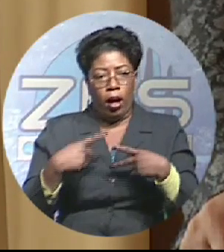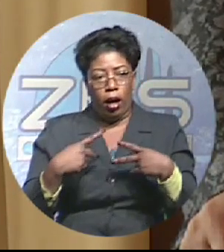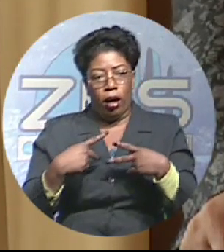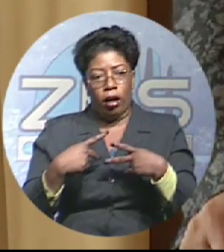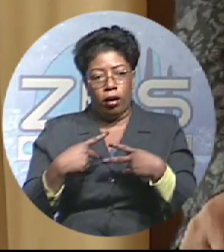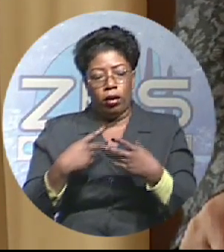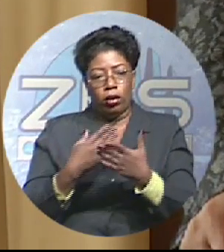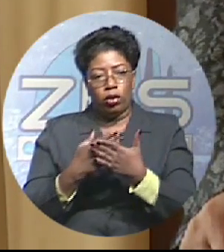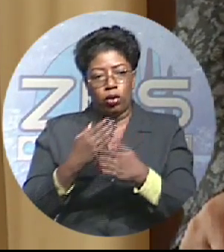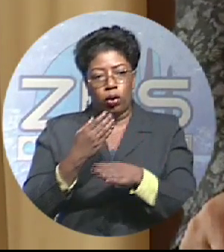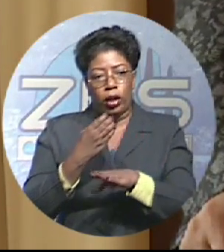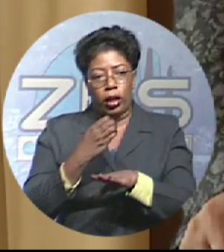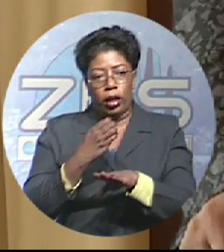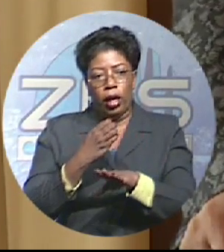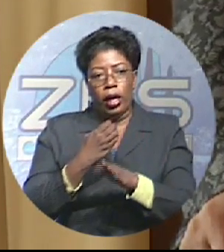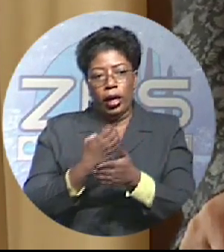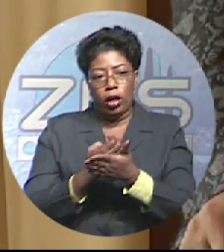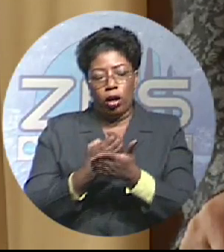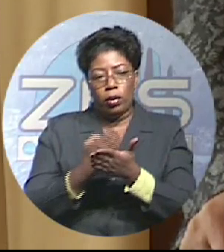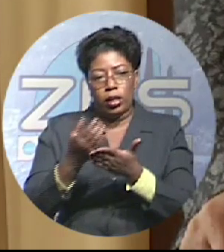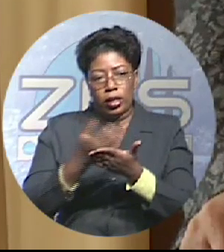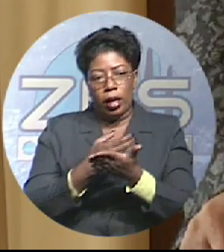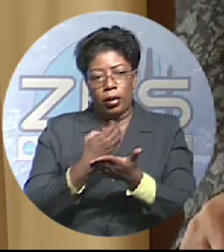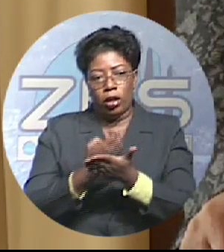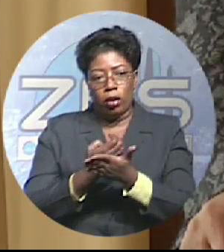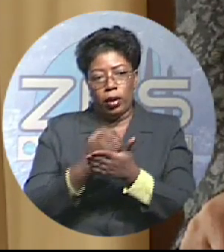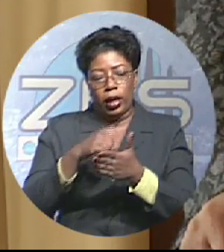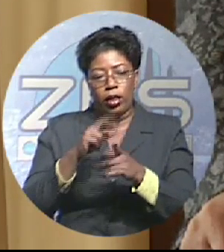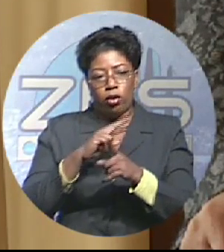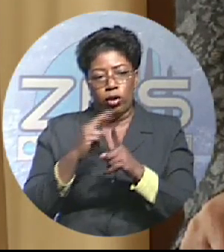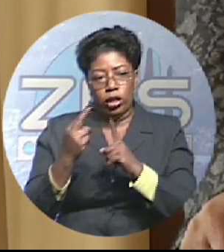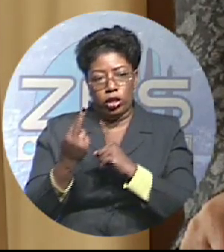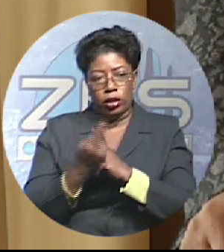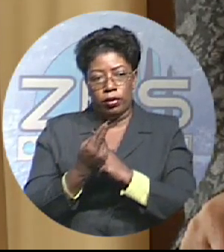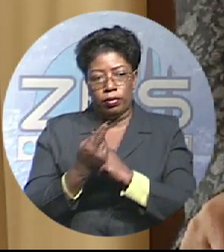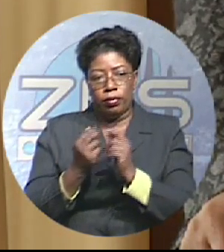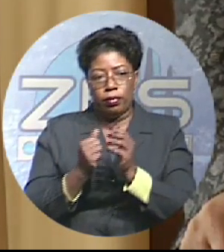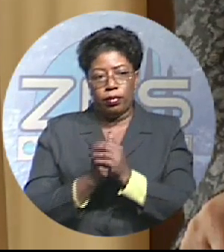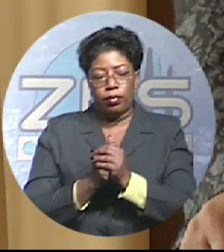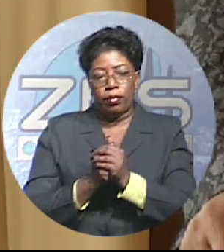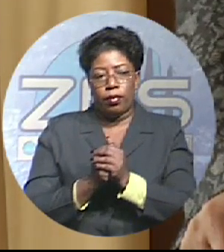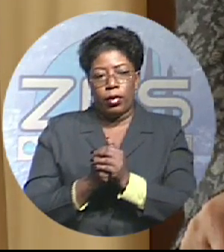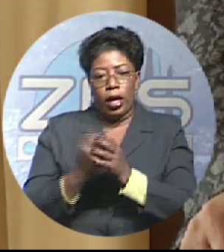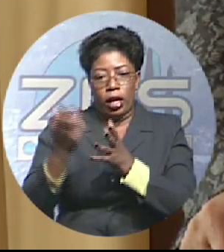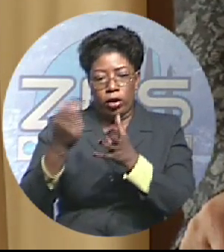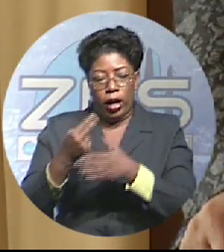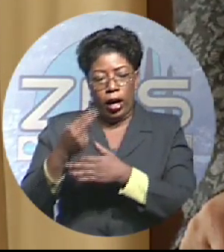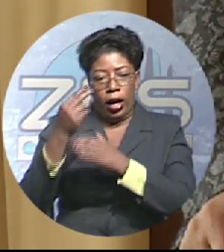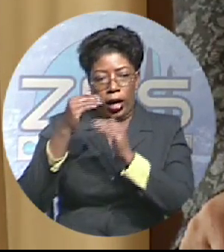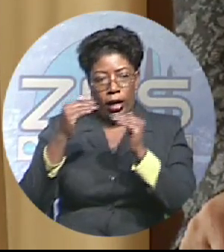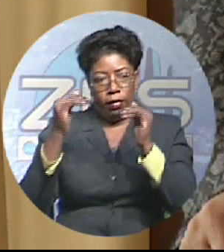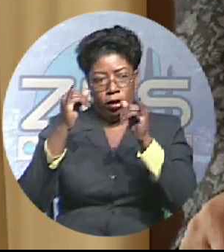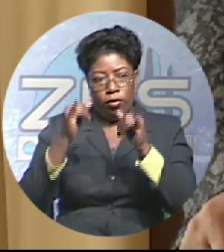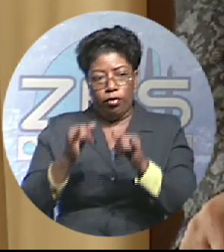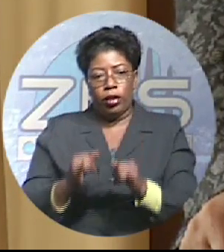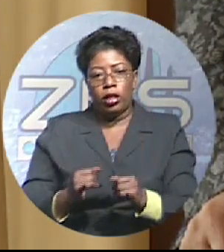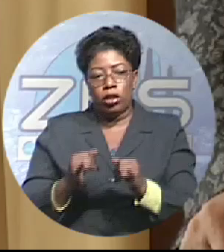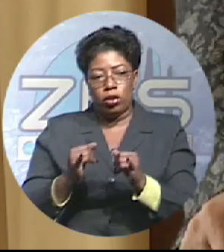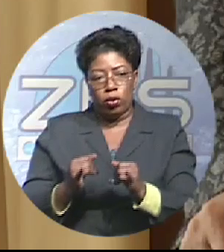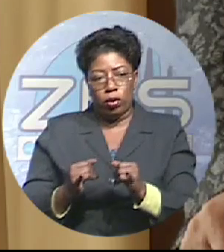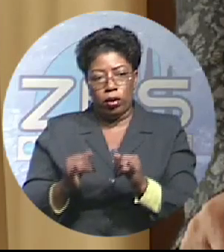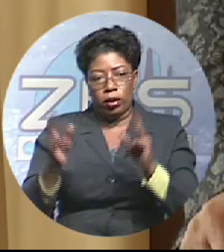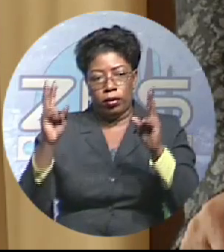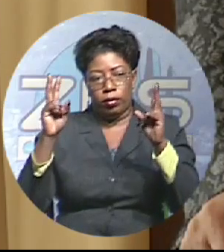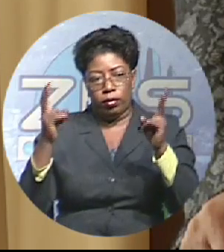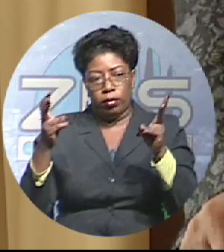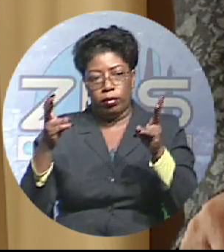economies and of several economies in the region. Attracting high net worth individuals and ultra high net